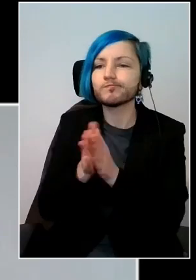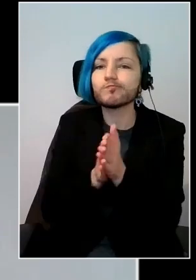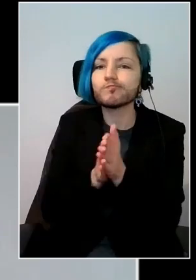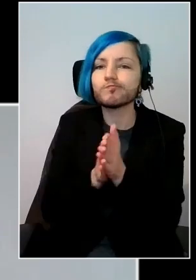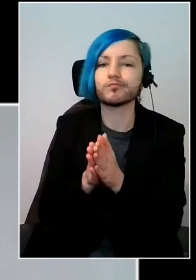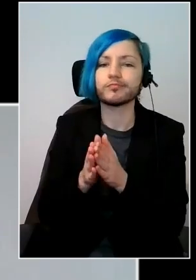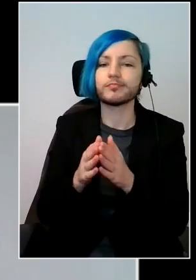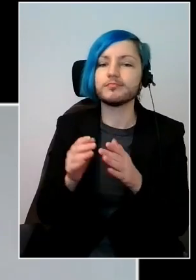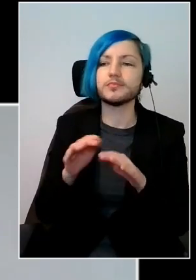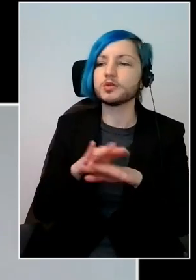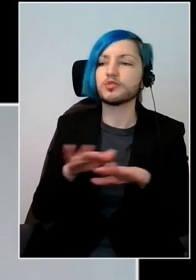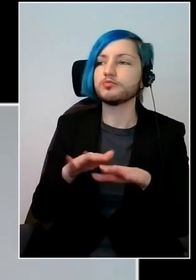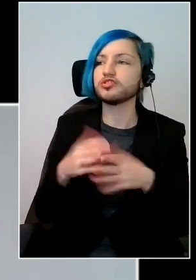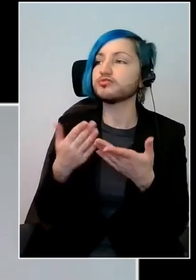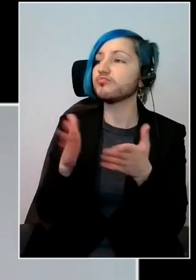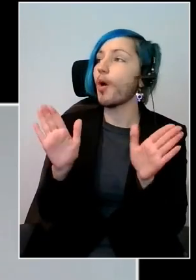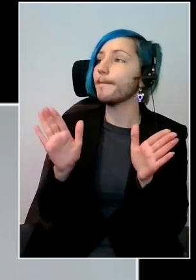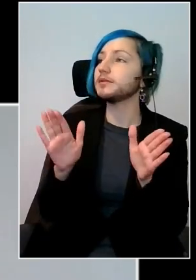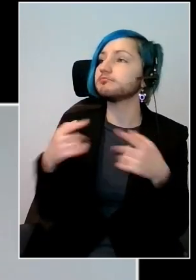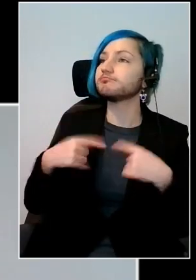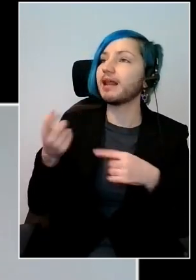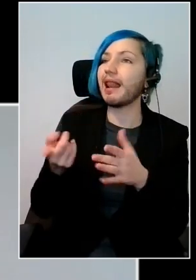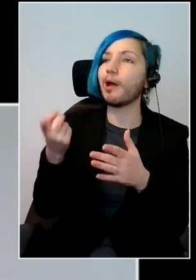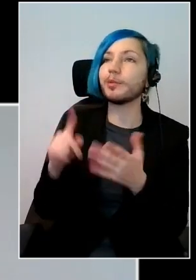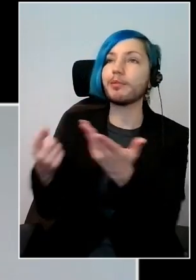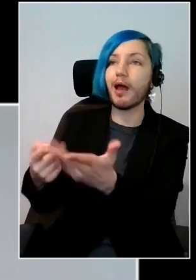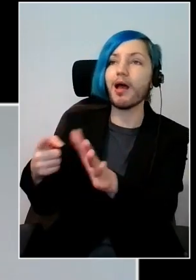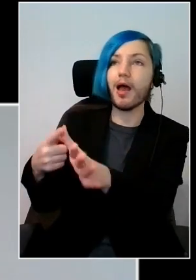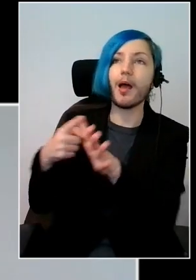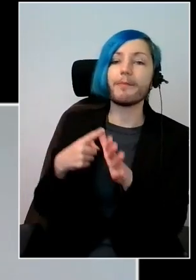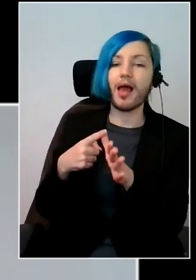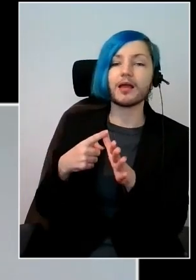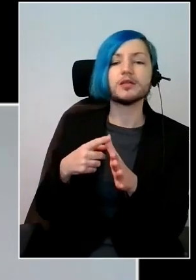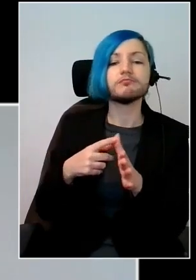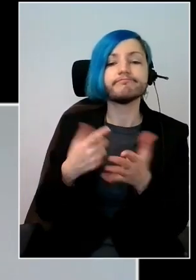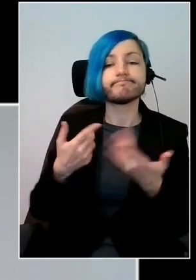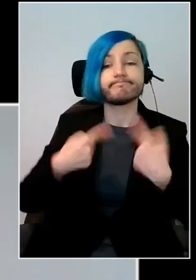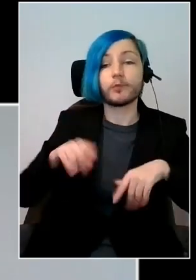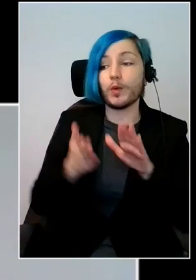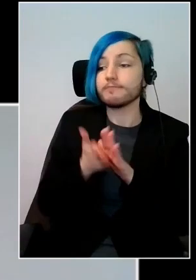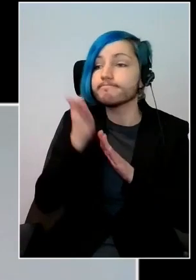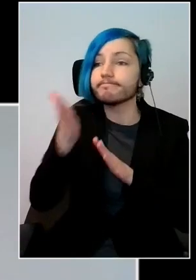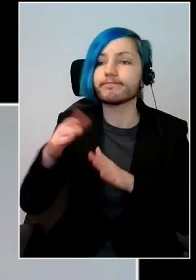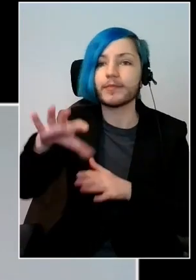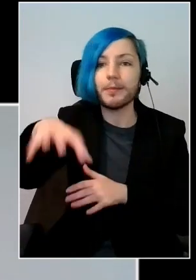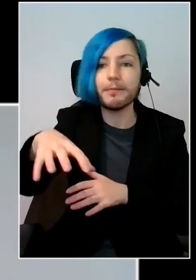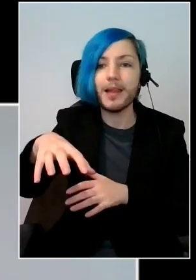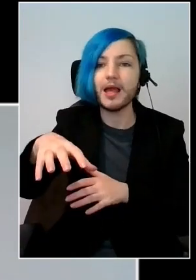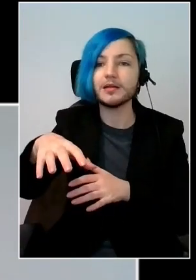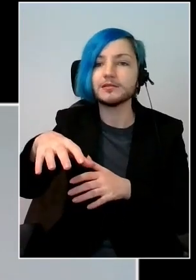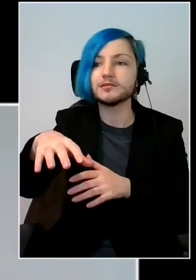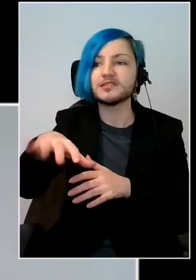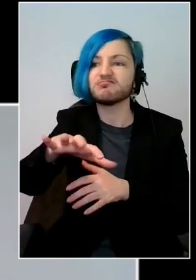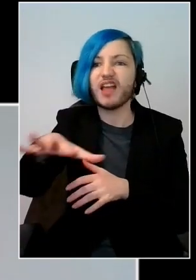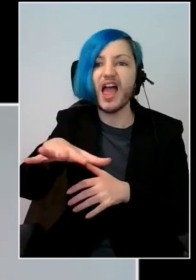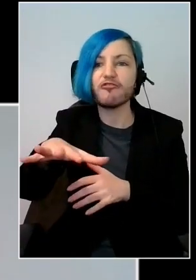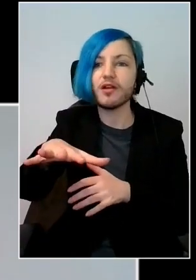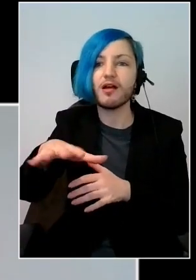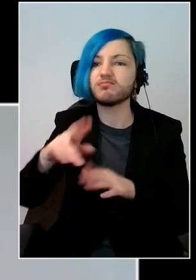let people apply the way they would normally do, we go out to areas that wouldn't normally contact Northumbria Water. So from